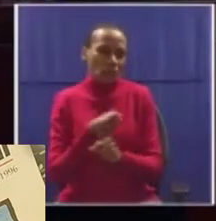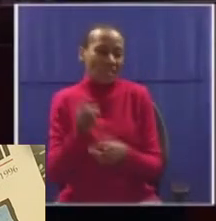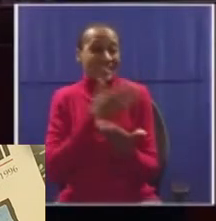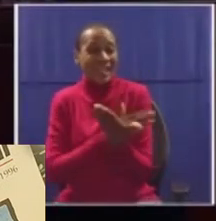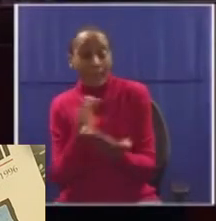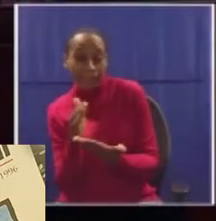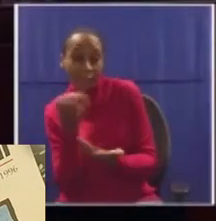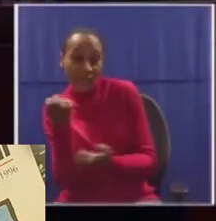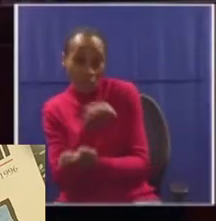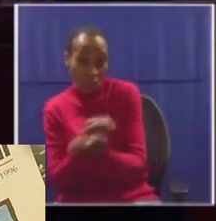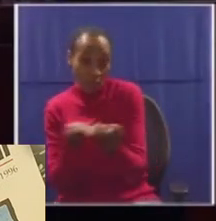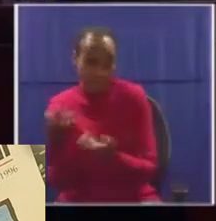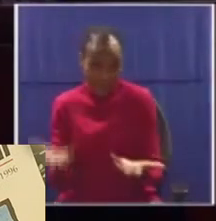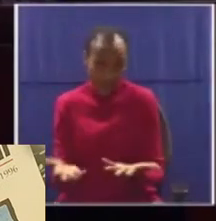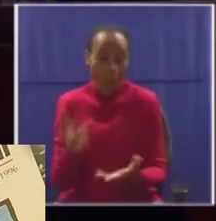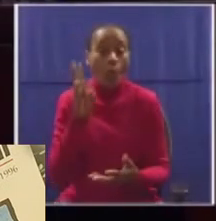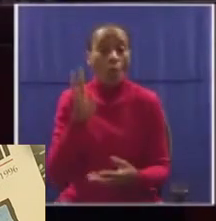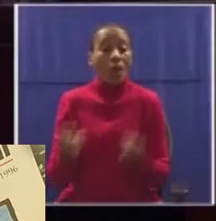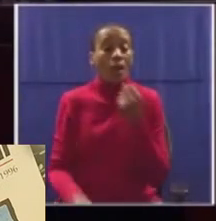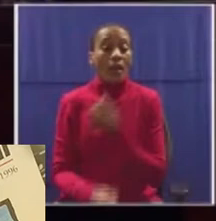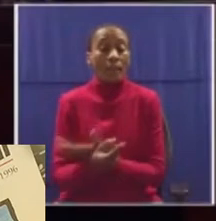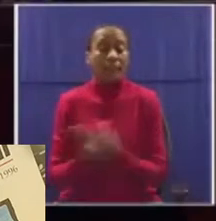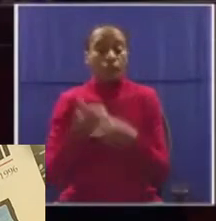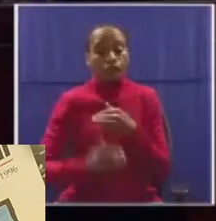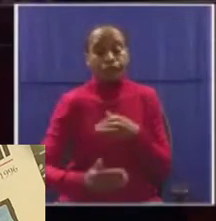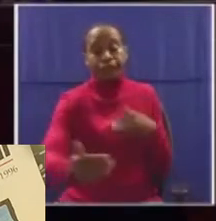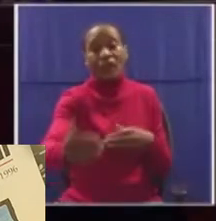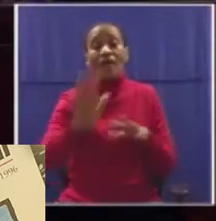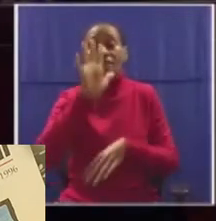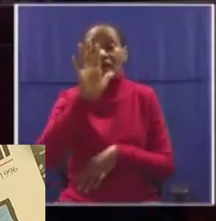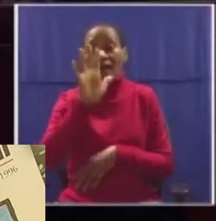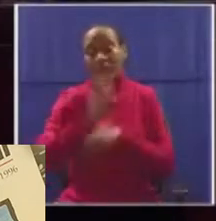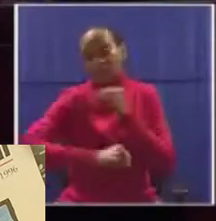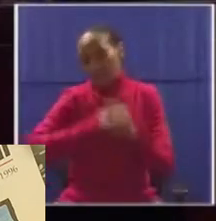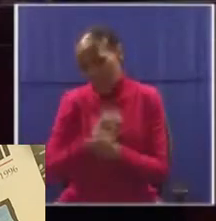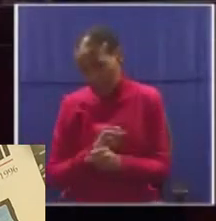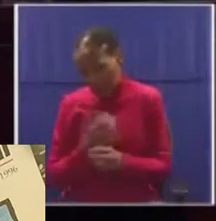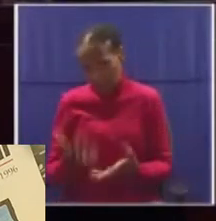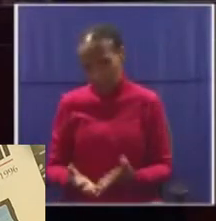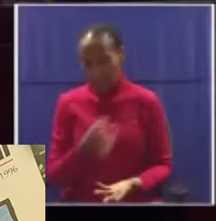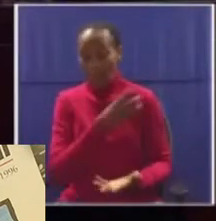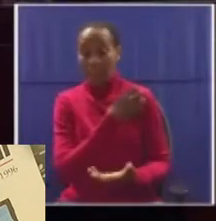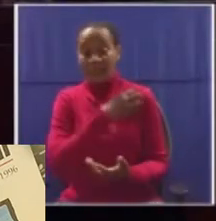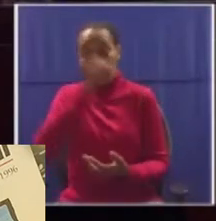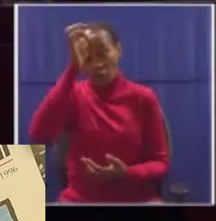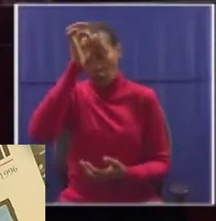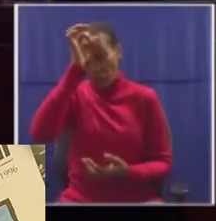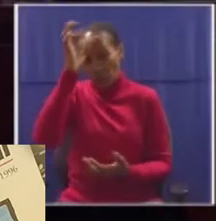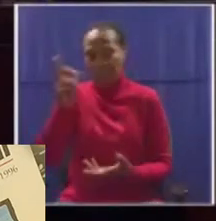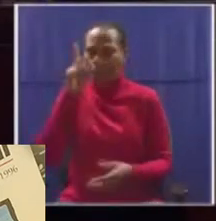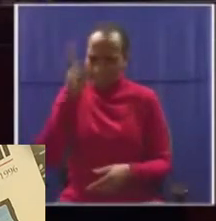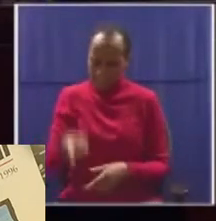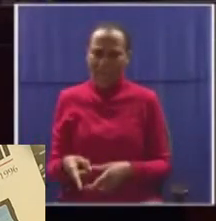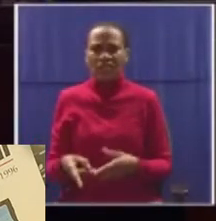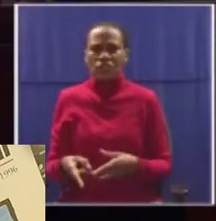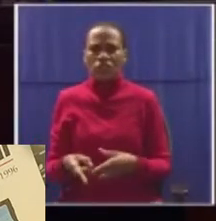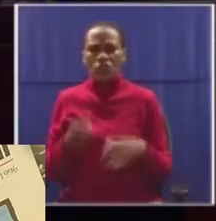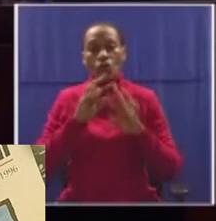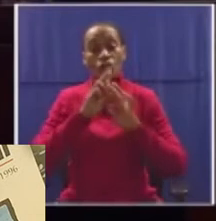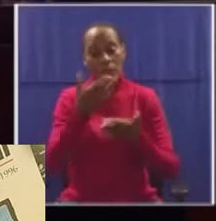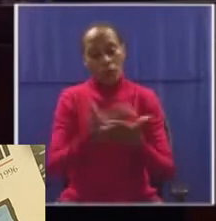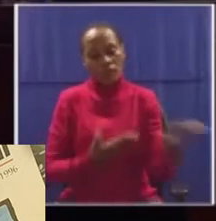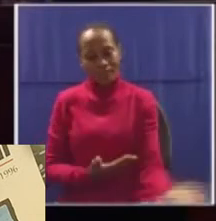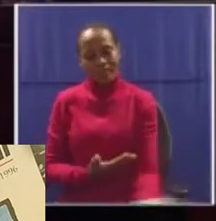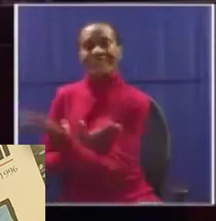enlisted equipment and it will apply for a period of five years the minister of police must also table a report